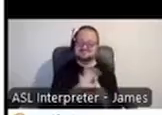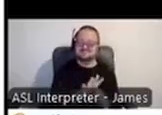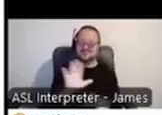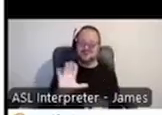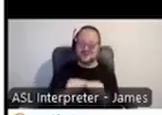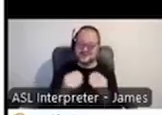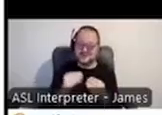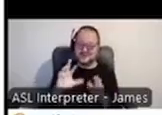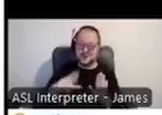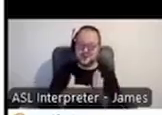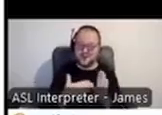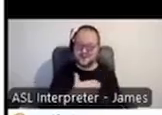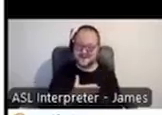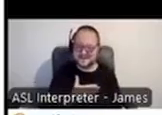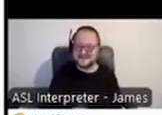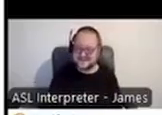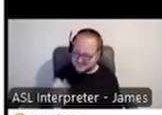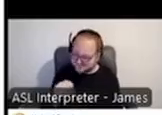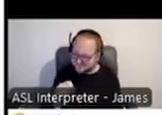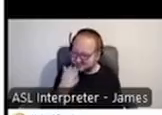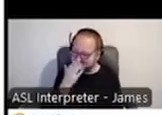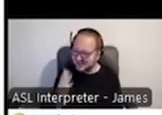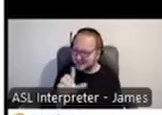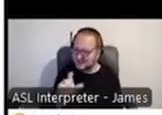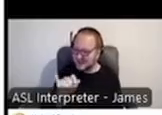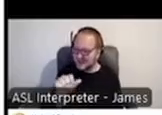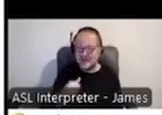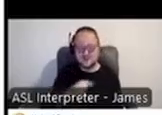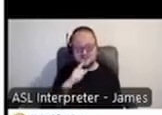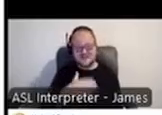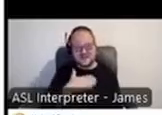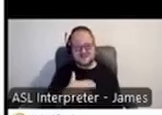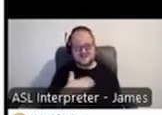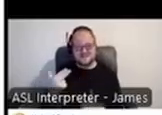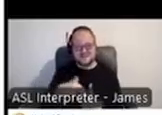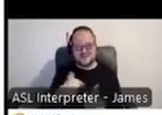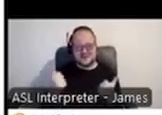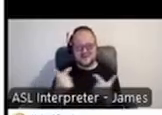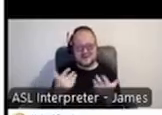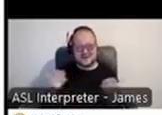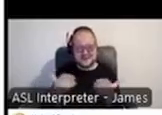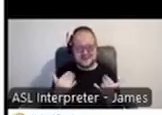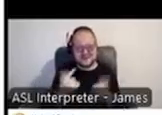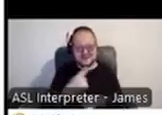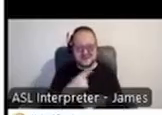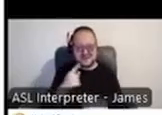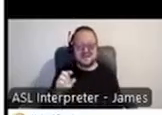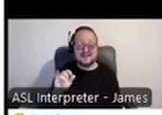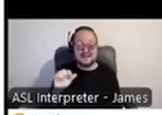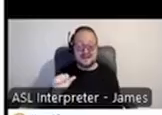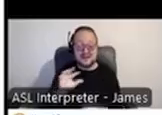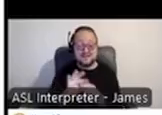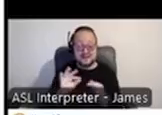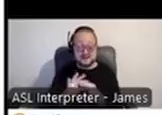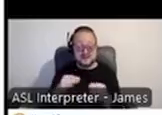Absolutely. Thank you, Leah. I'm really pleased to be joining everyone here today. As Leah mentioned, I co-direct the Center on Aging